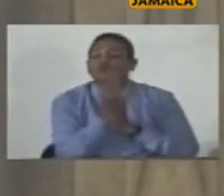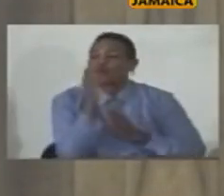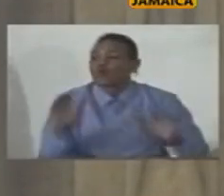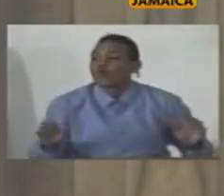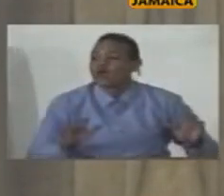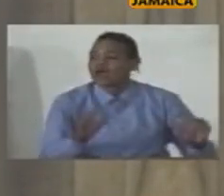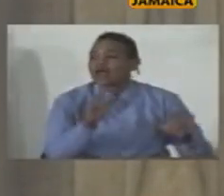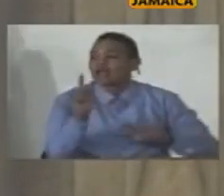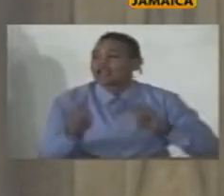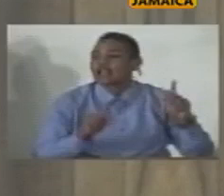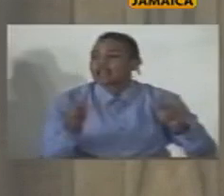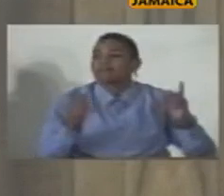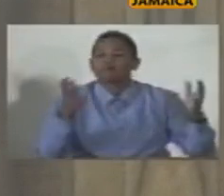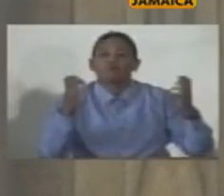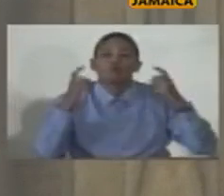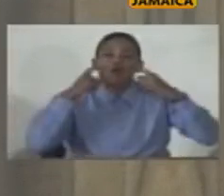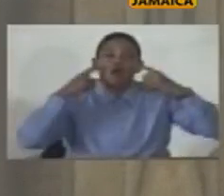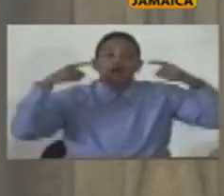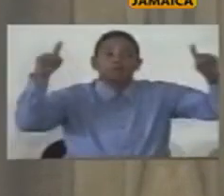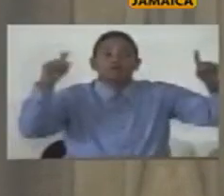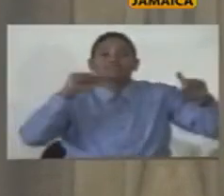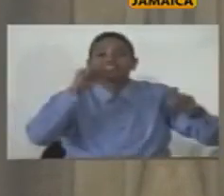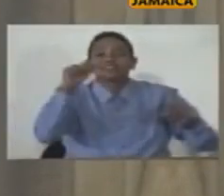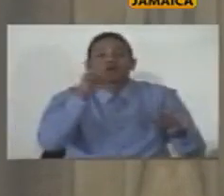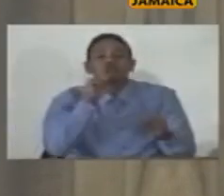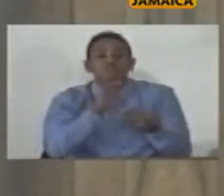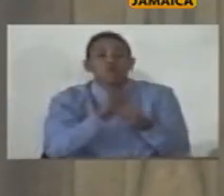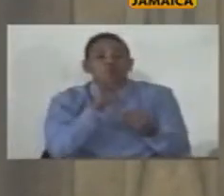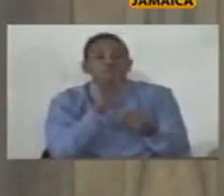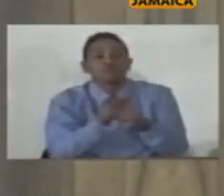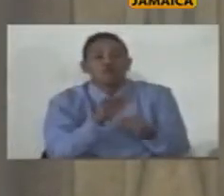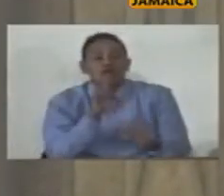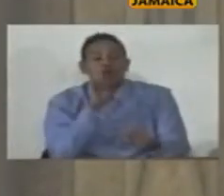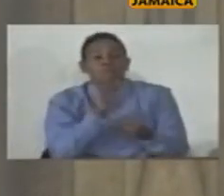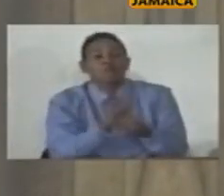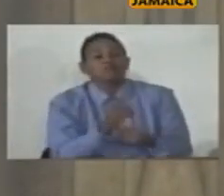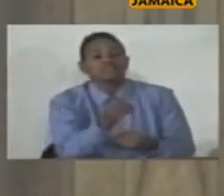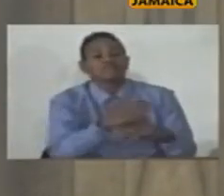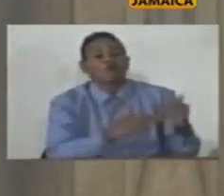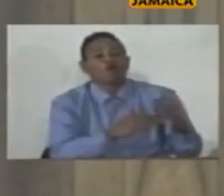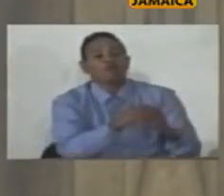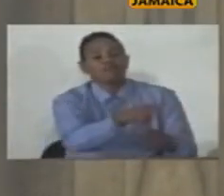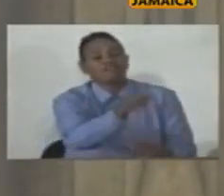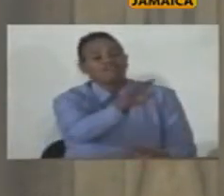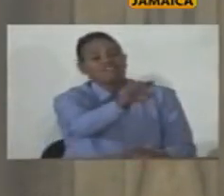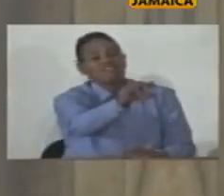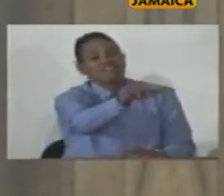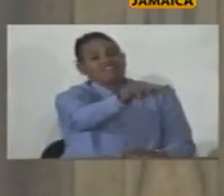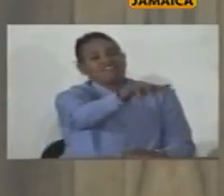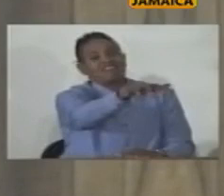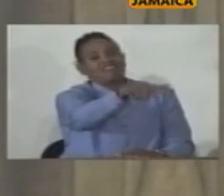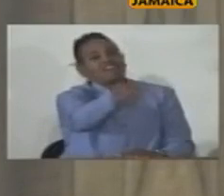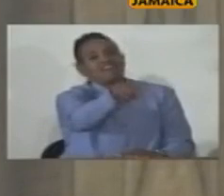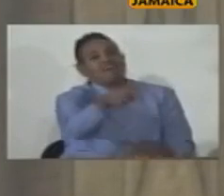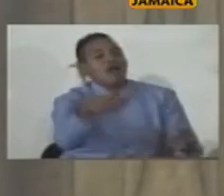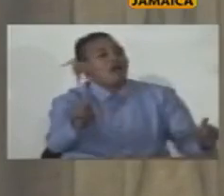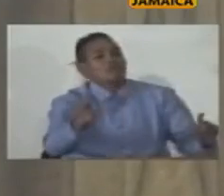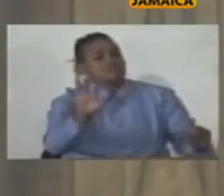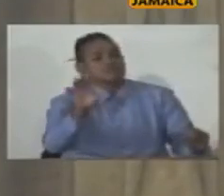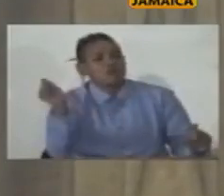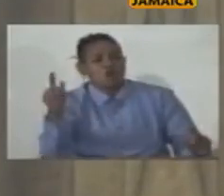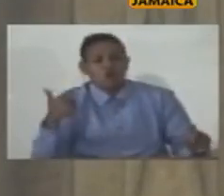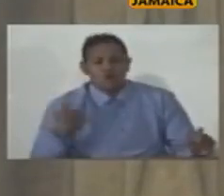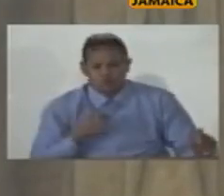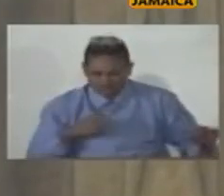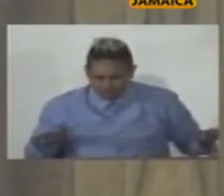The people want prosperity, not promises. A promise is a comfort to a fool. Mr. Speaker, of all that we have